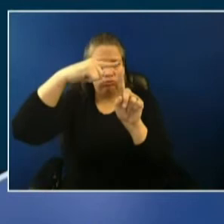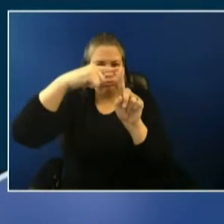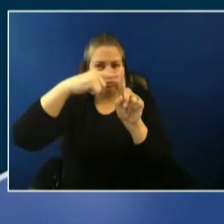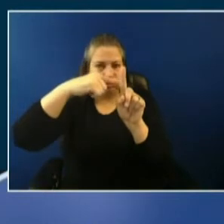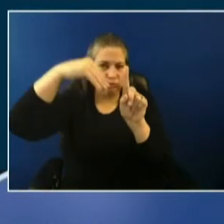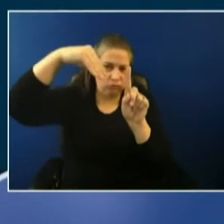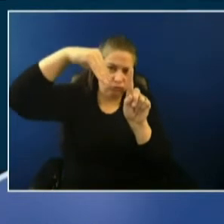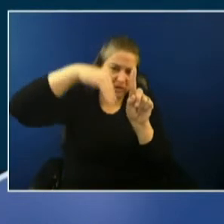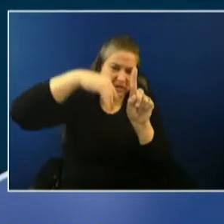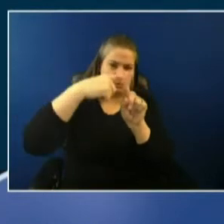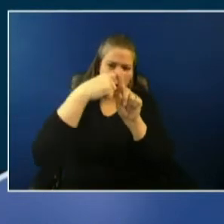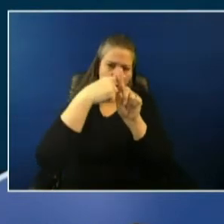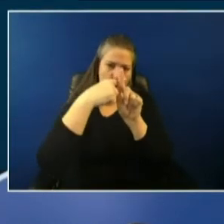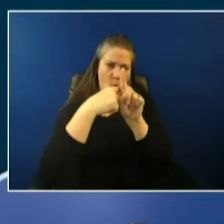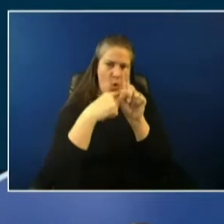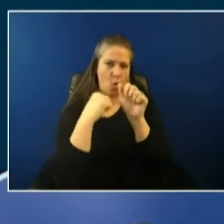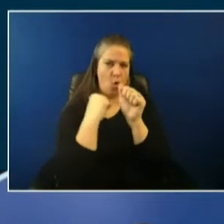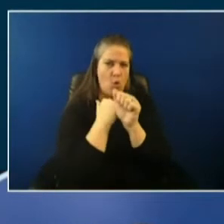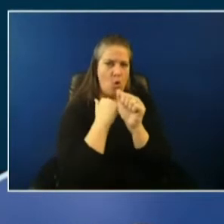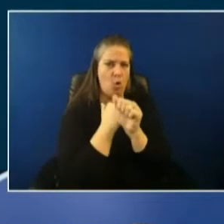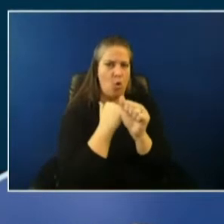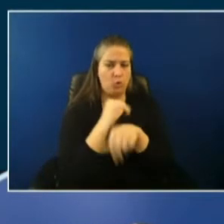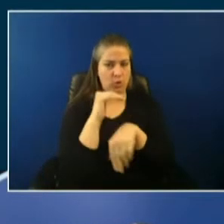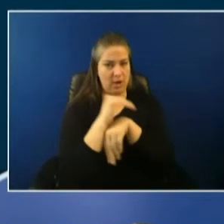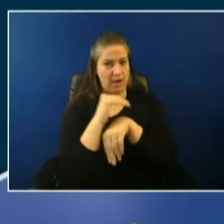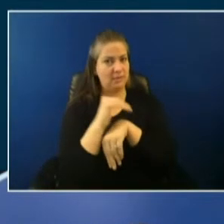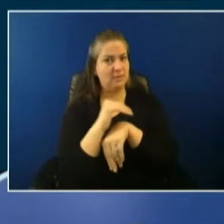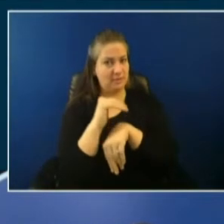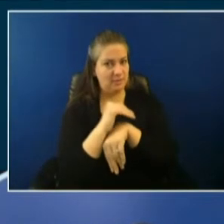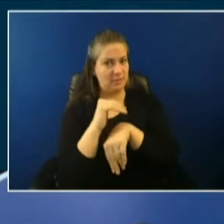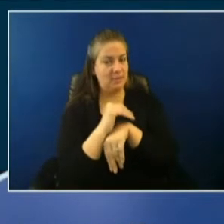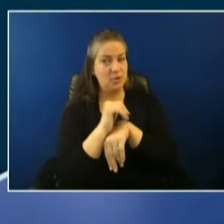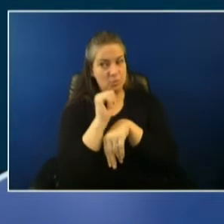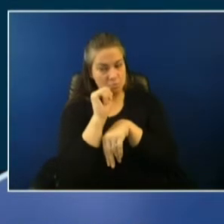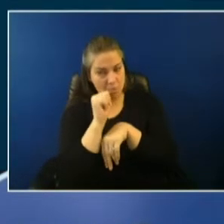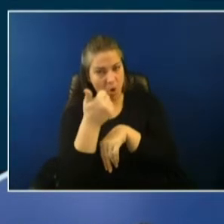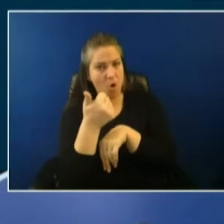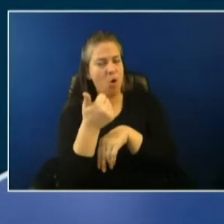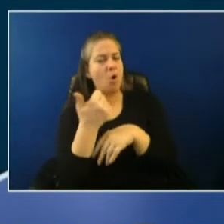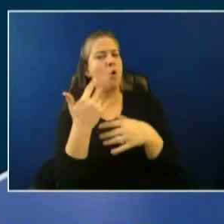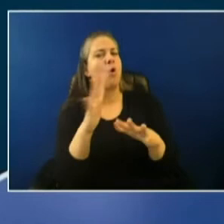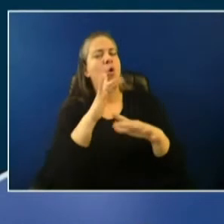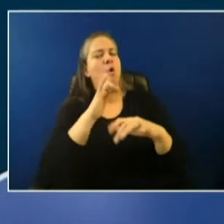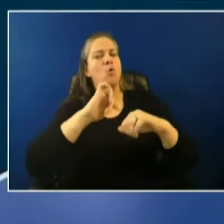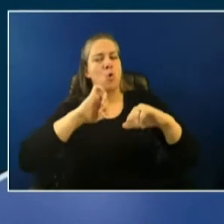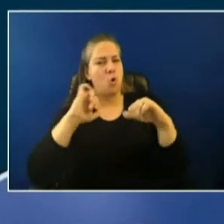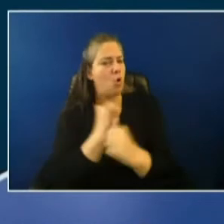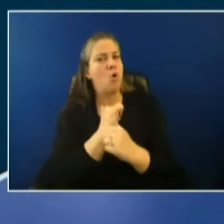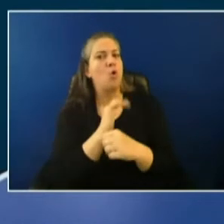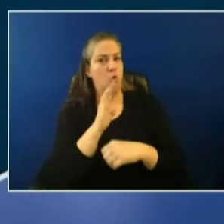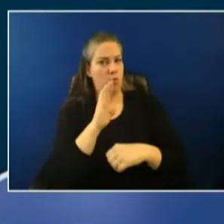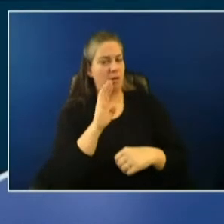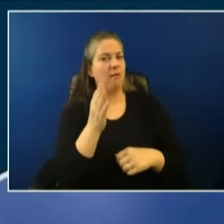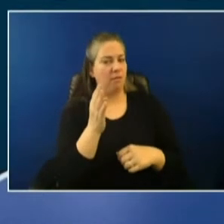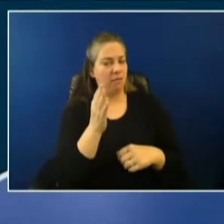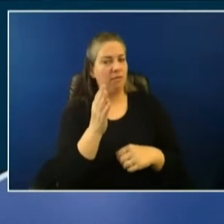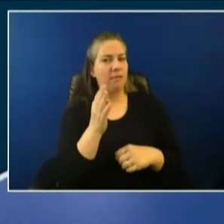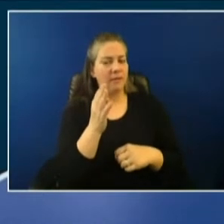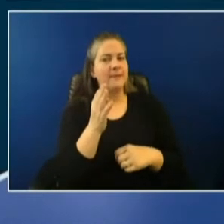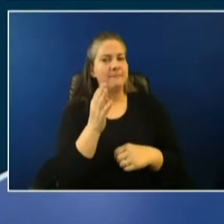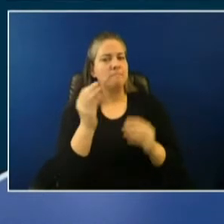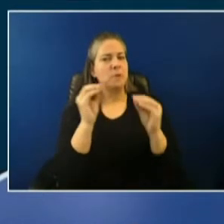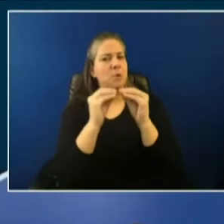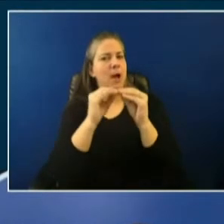of time. Tonight, especially moving into tomorrow, it's going to be very cold. That's going to allow for more ice, whether it